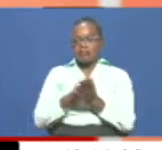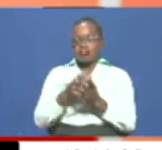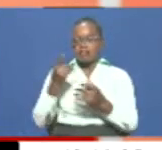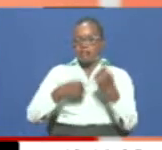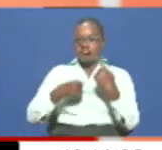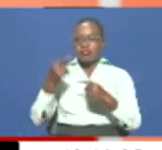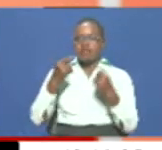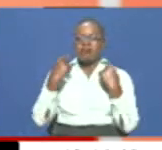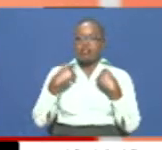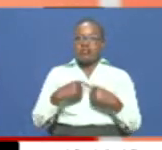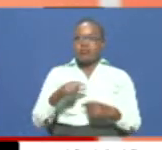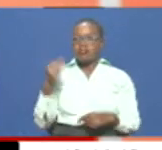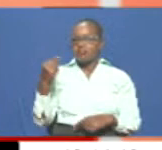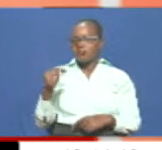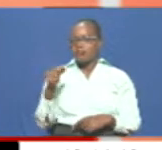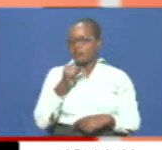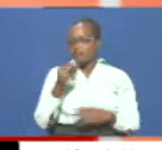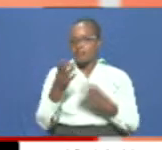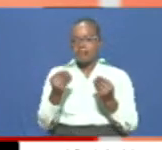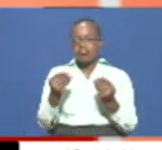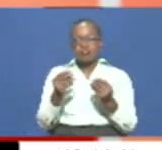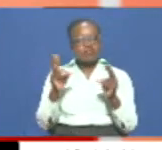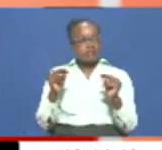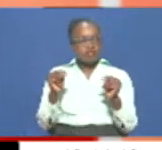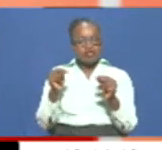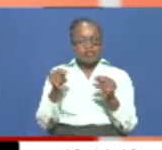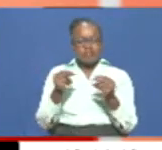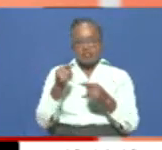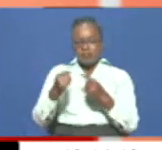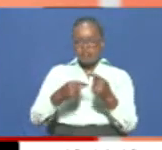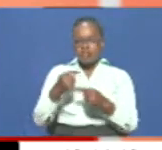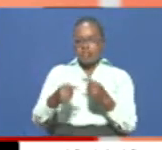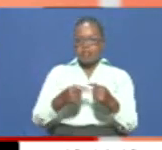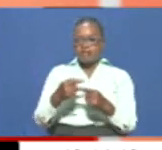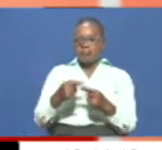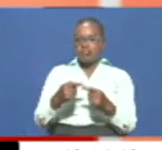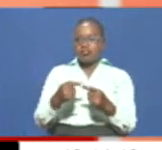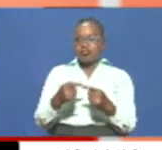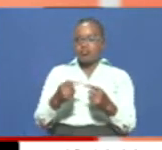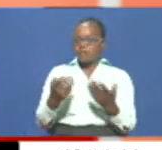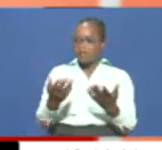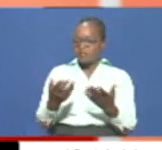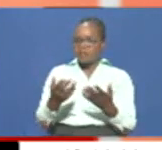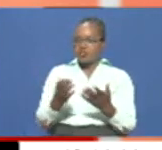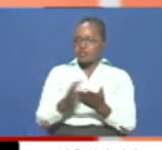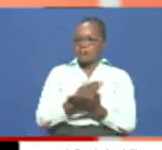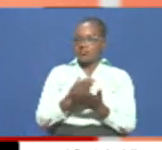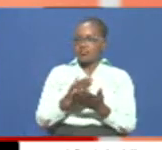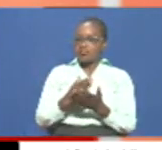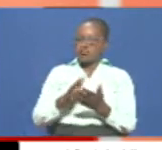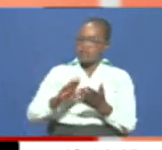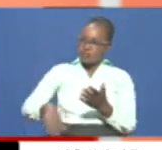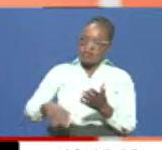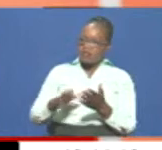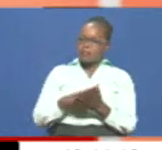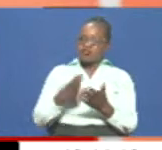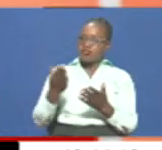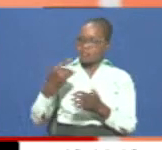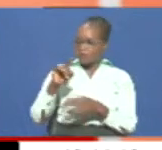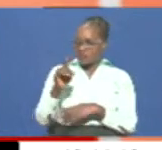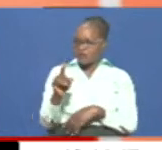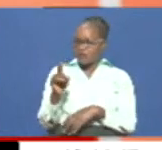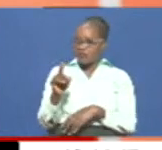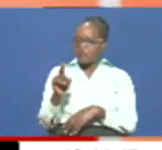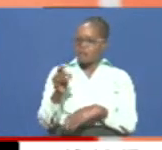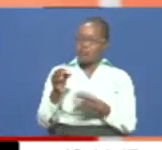it does not come overnight. It's a long-term process. There are some where we are already late in terms of doing it. The others where we are on time right now, if the